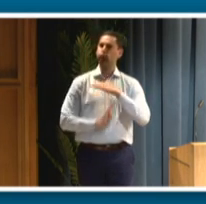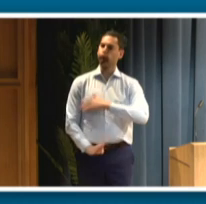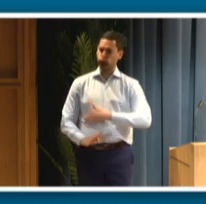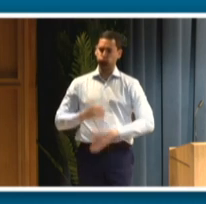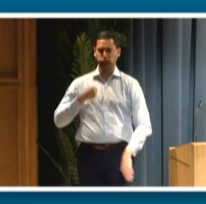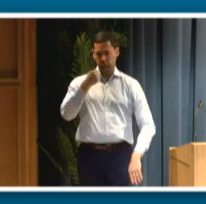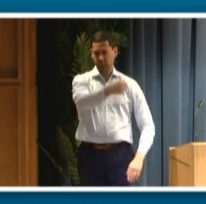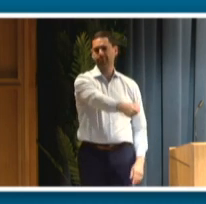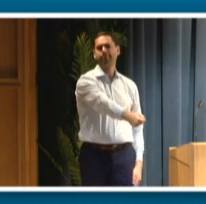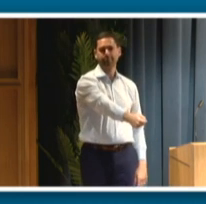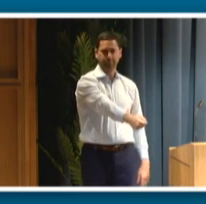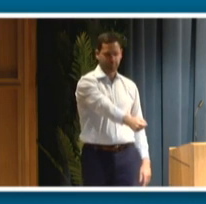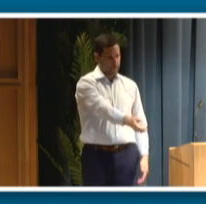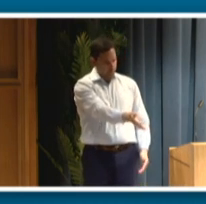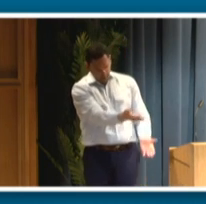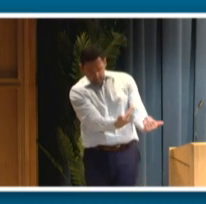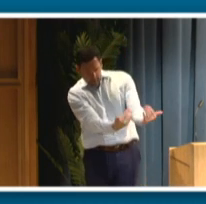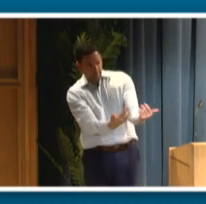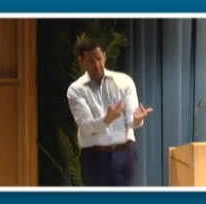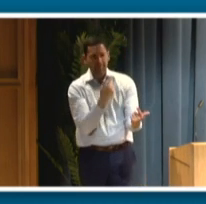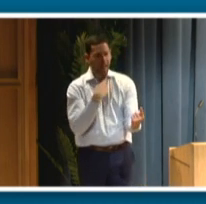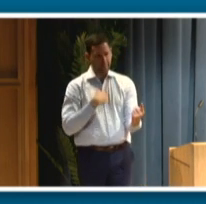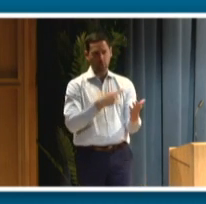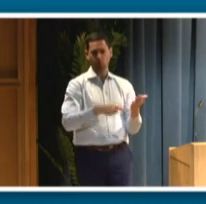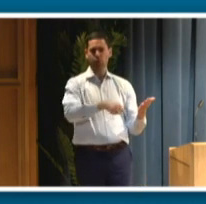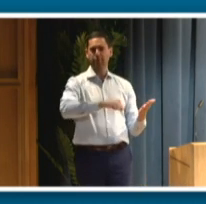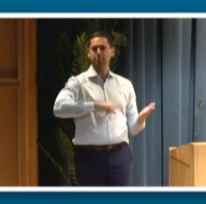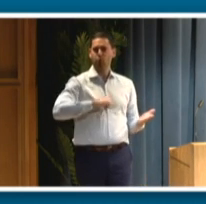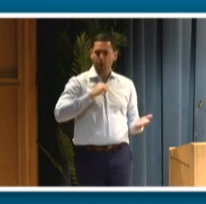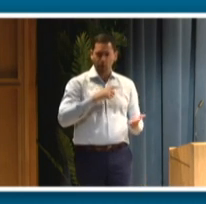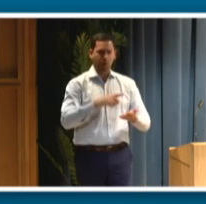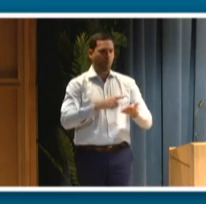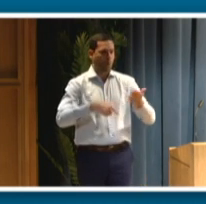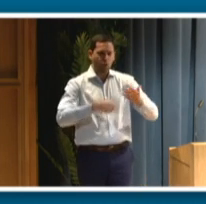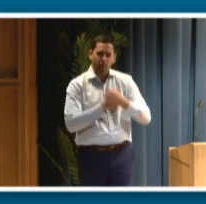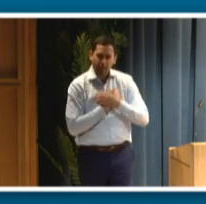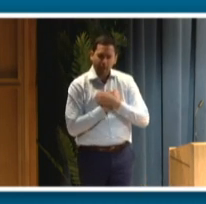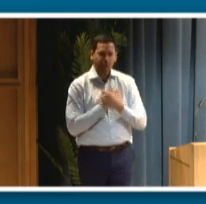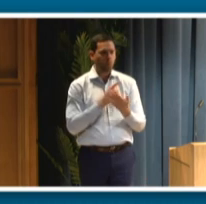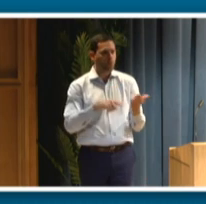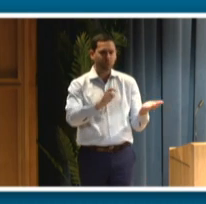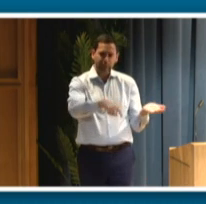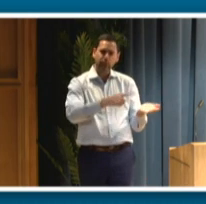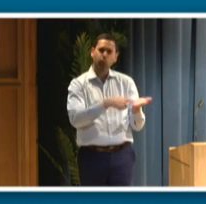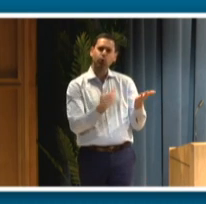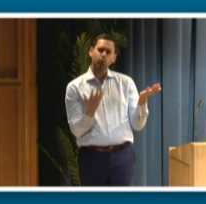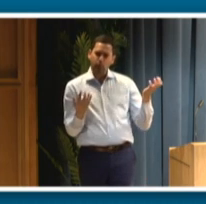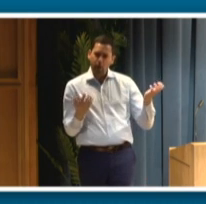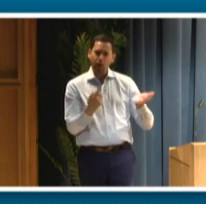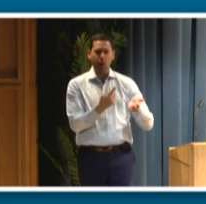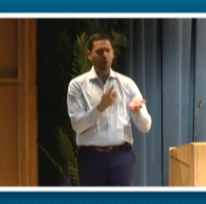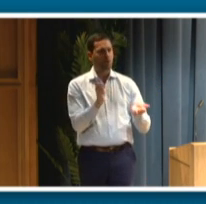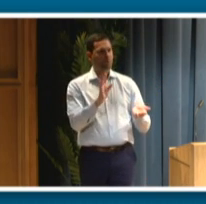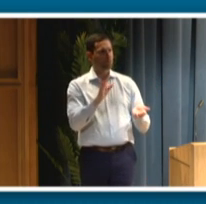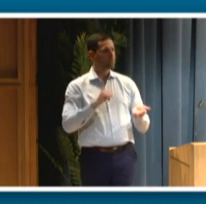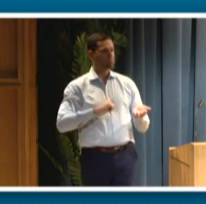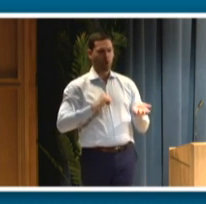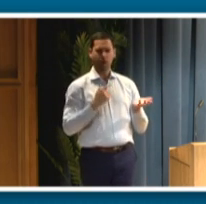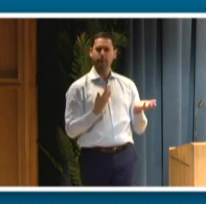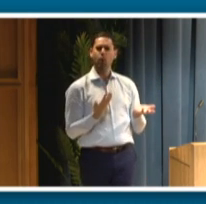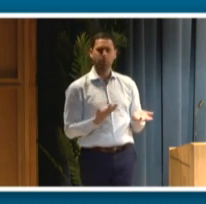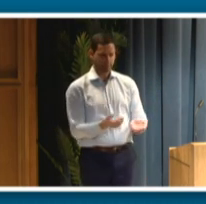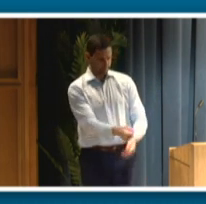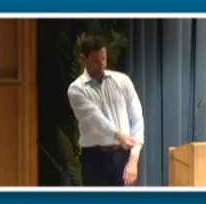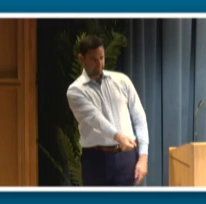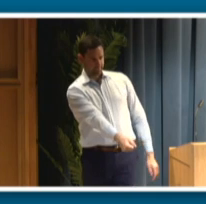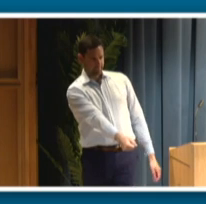ask them to tell me what they're proud of, what they love, what they need, what they want, where their pride lies, right? And what you hear is young people being